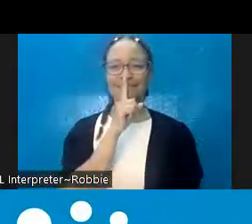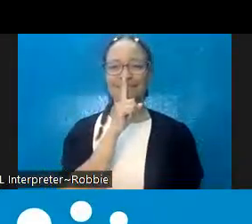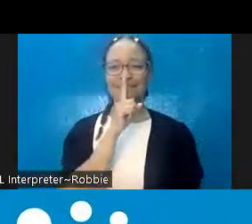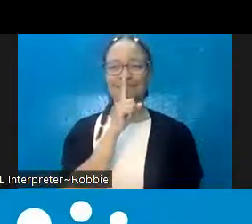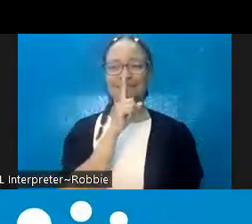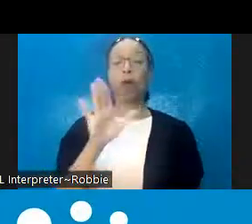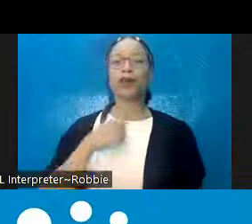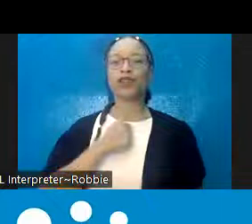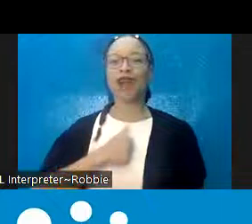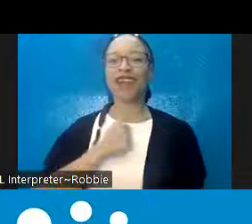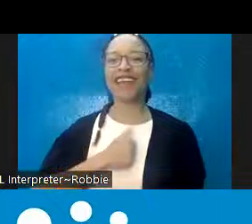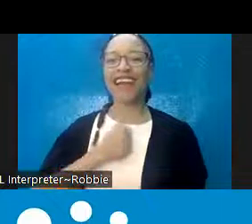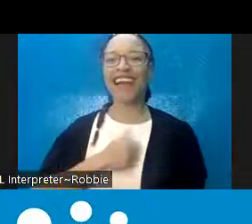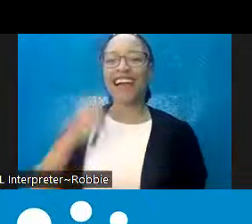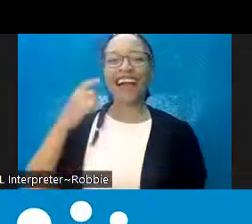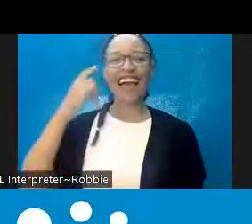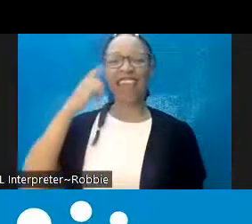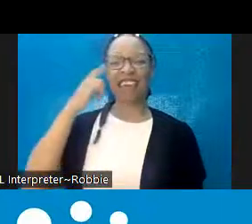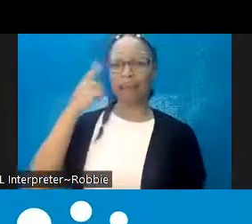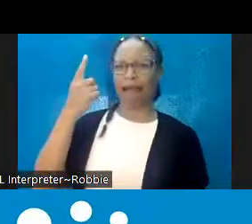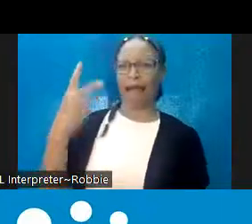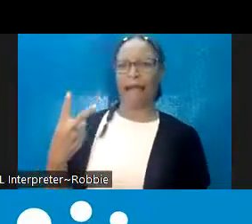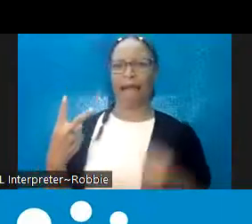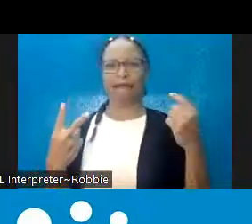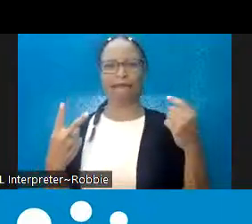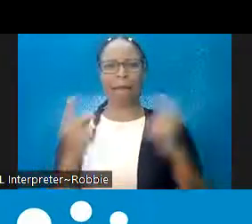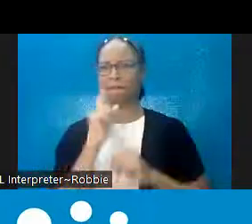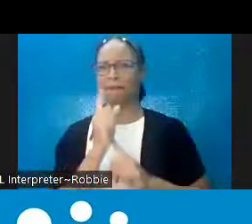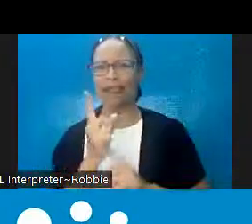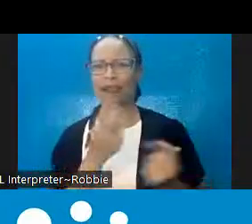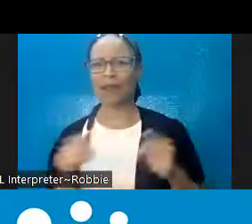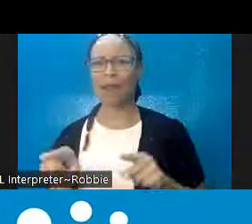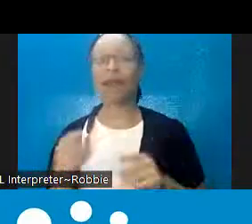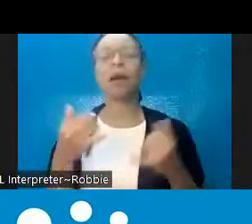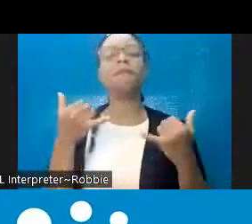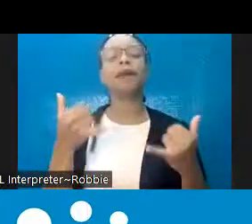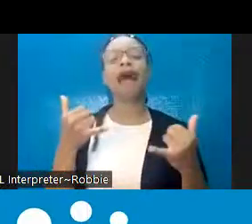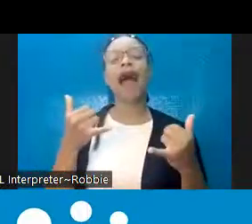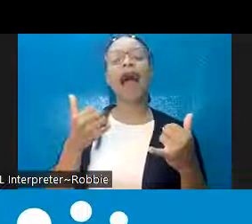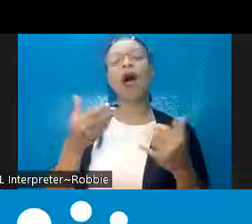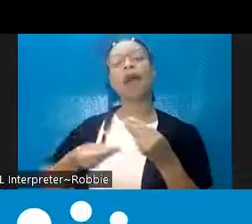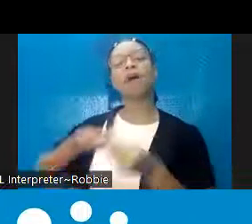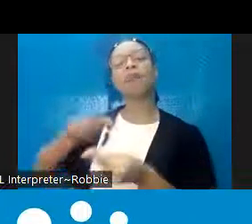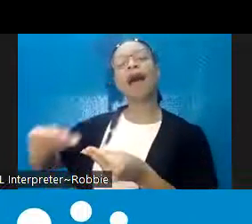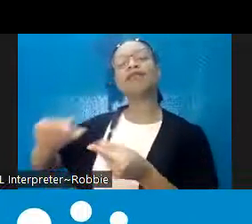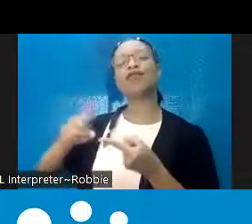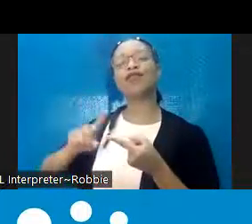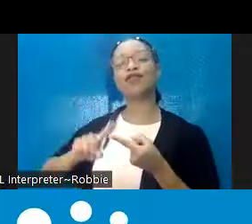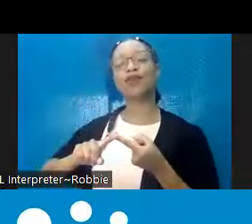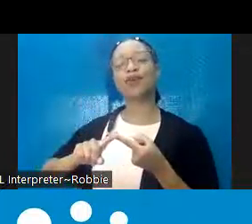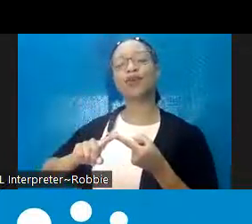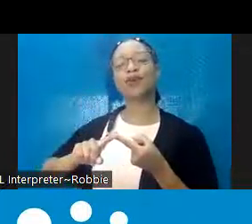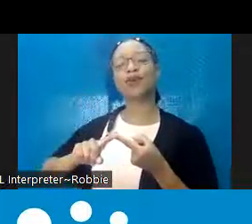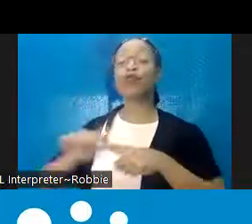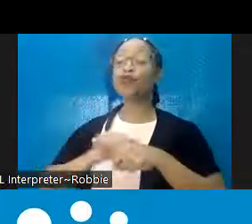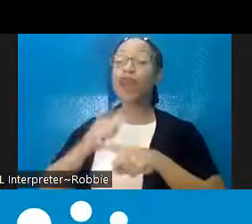Oops, sorry, I think we got about half a minute in, and now we're going to pass it off to our trainer for the